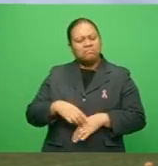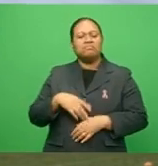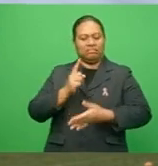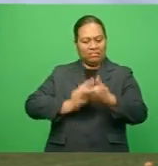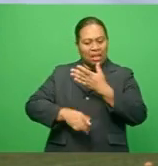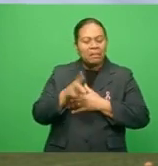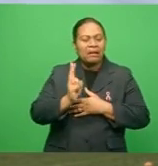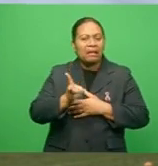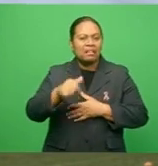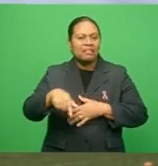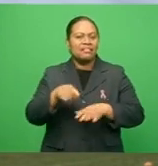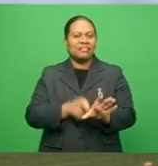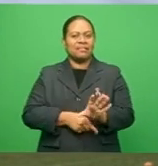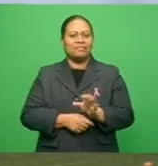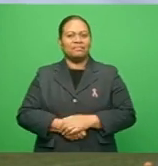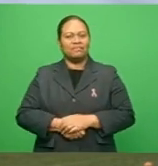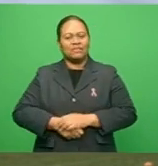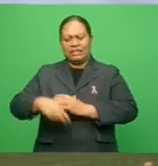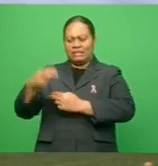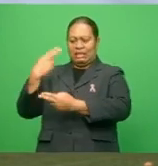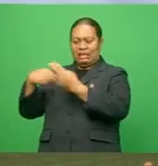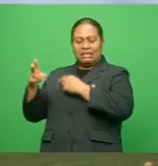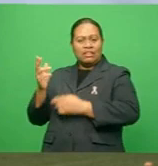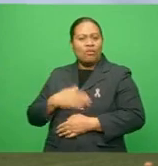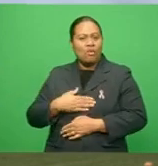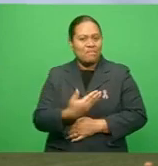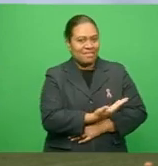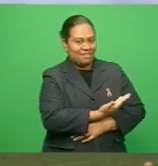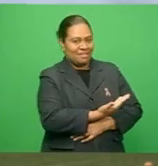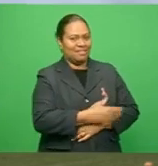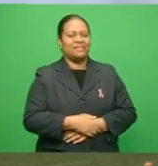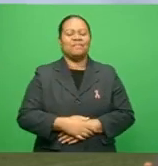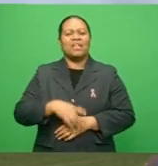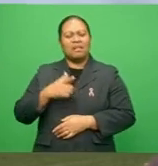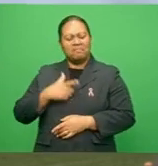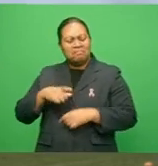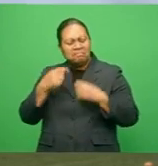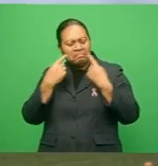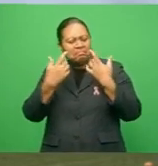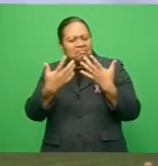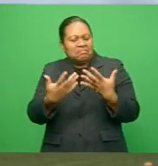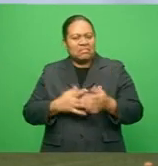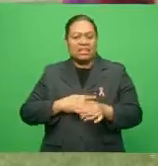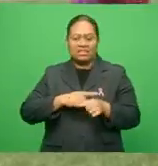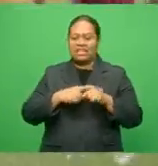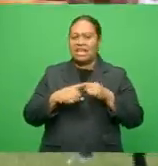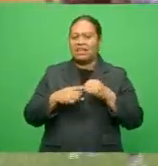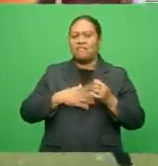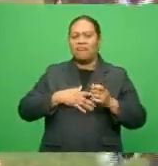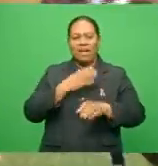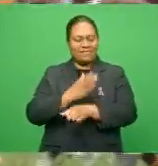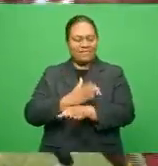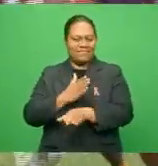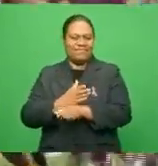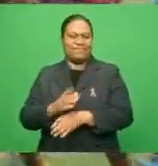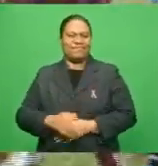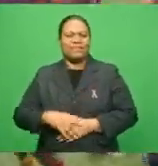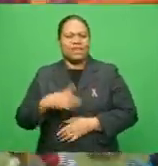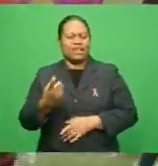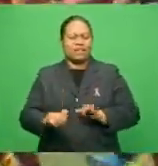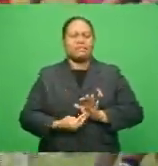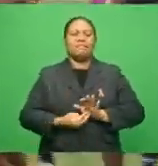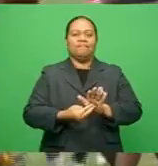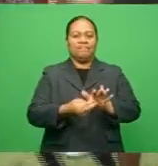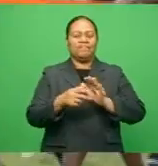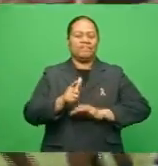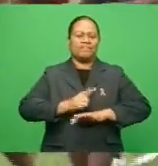That's a history for me for my rugby career, and that's the end. Maybe that's the end of my rugby career. Rewa met Northland twice during